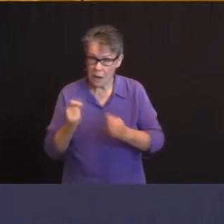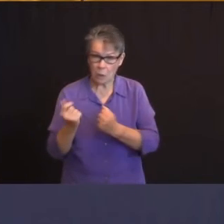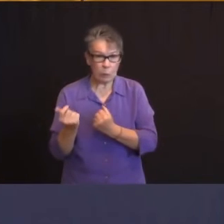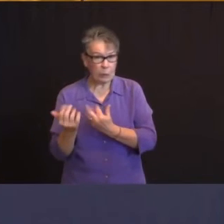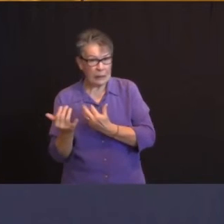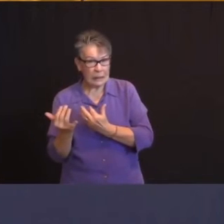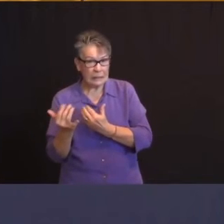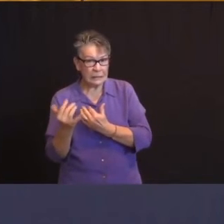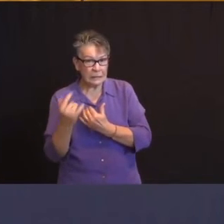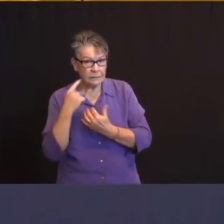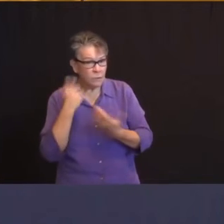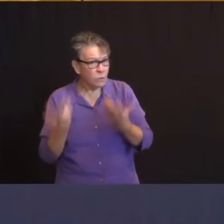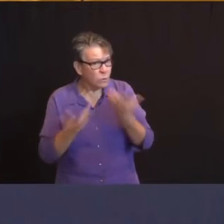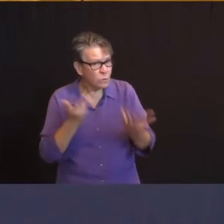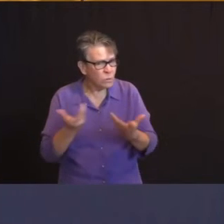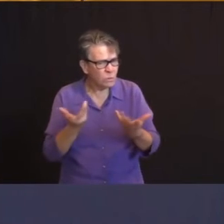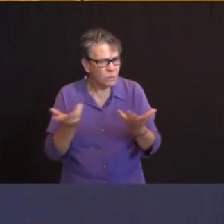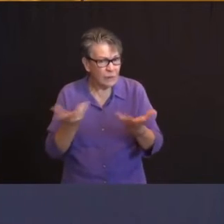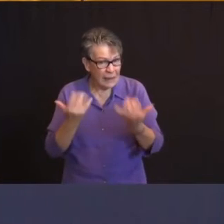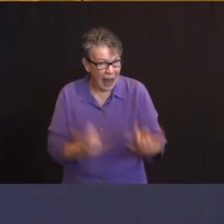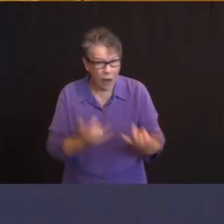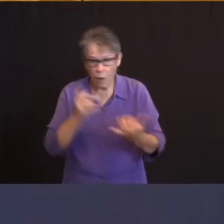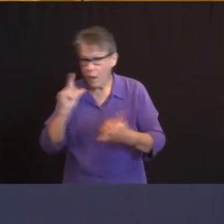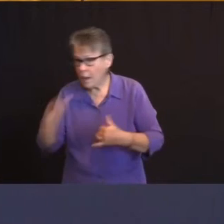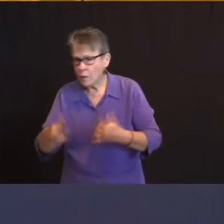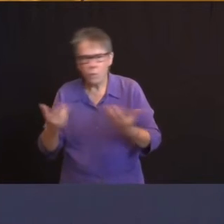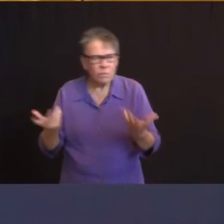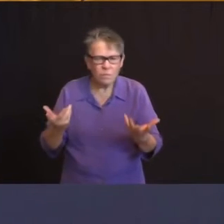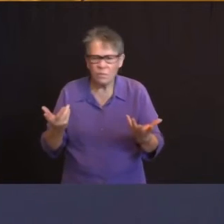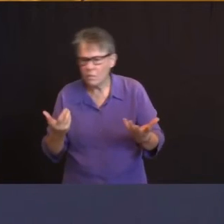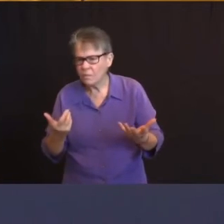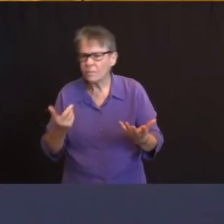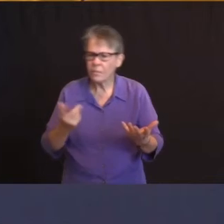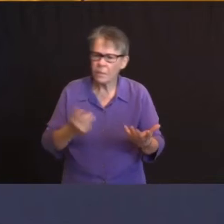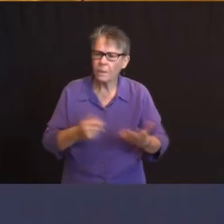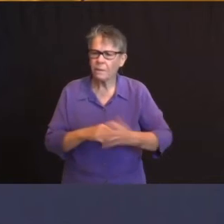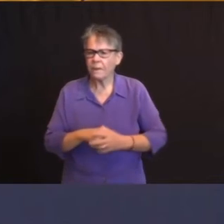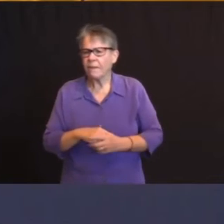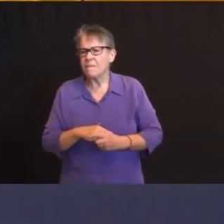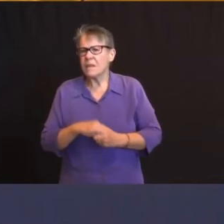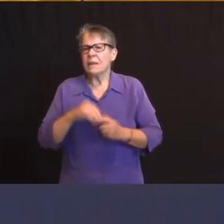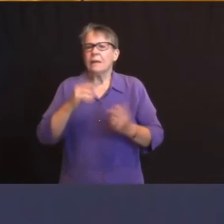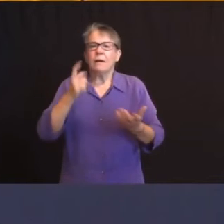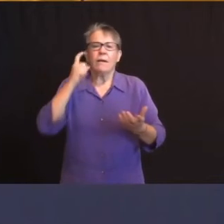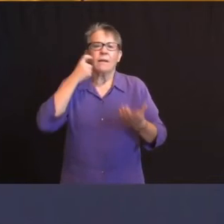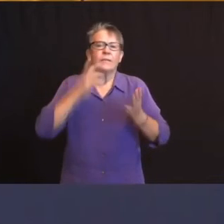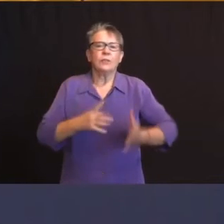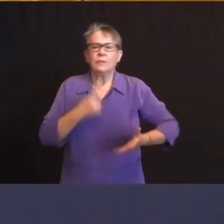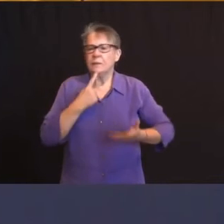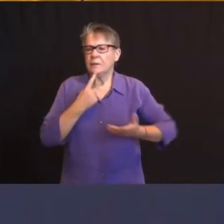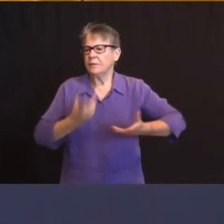So I was just literally, as I was walking in here, Dan just gave me a heads up that Governor Cuomo had said it.